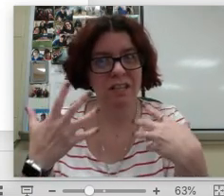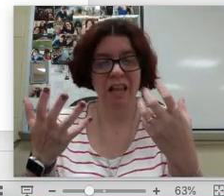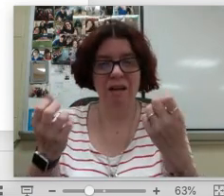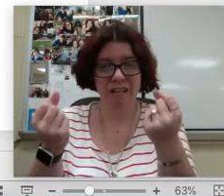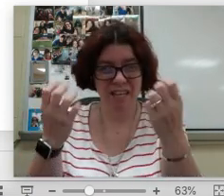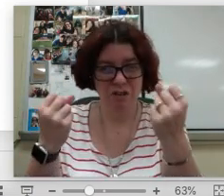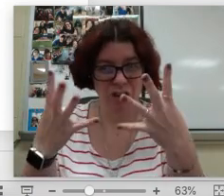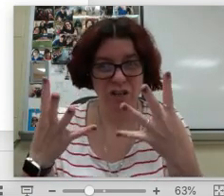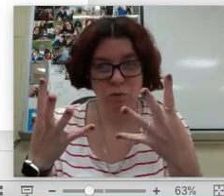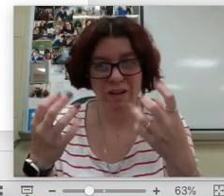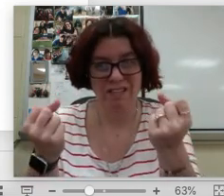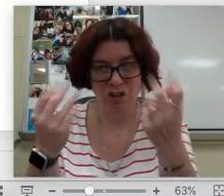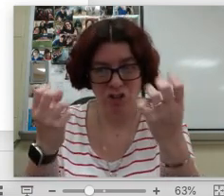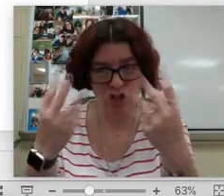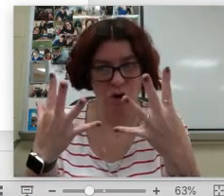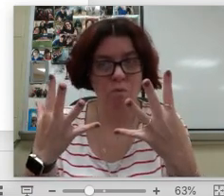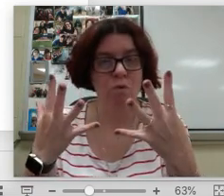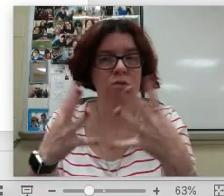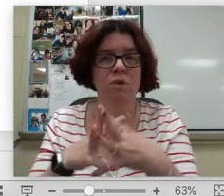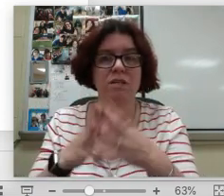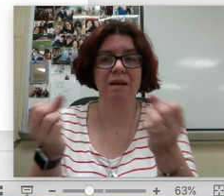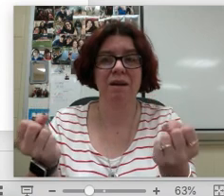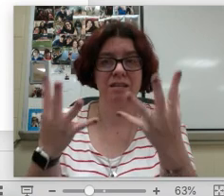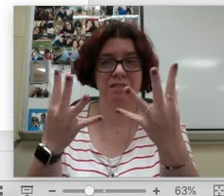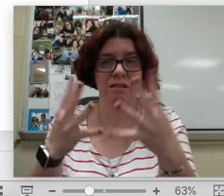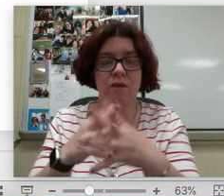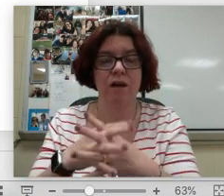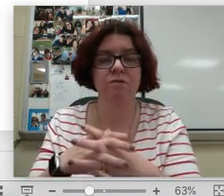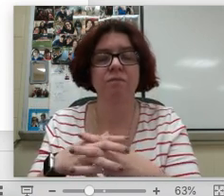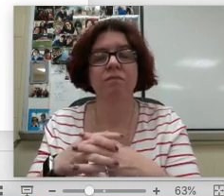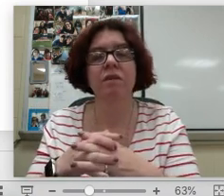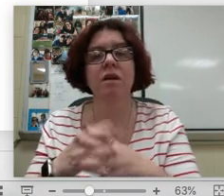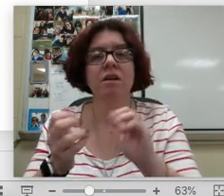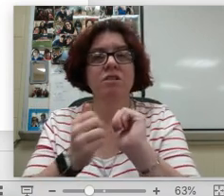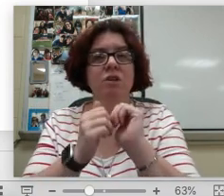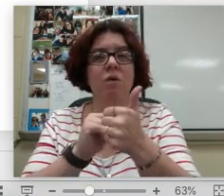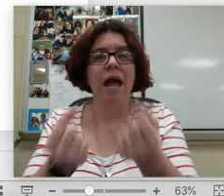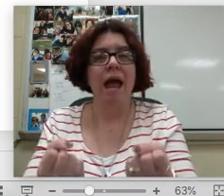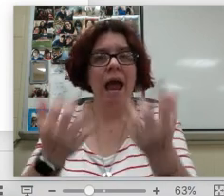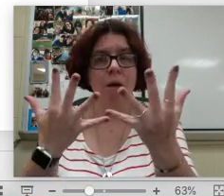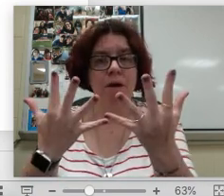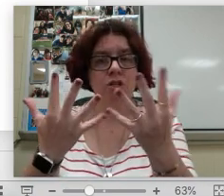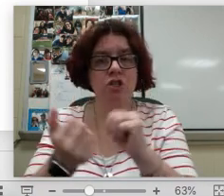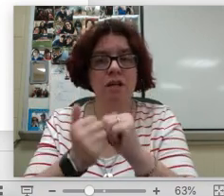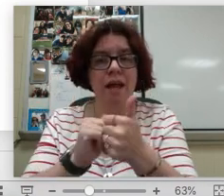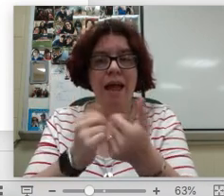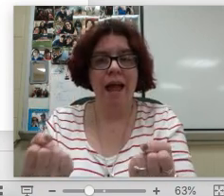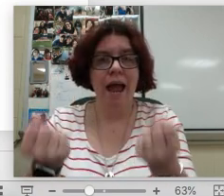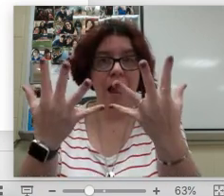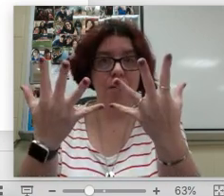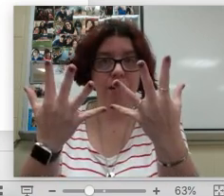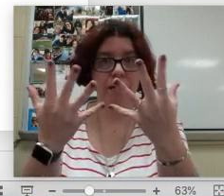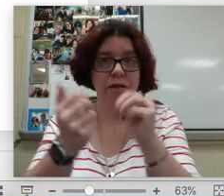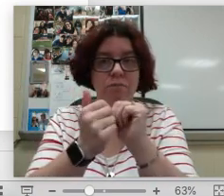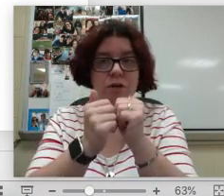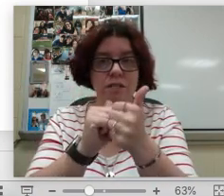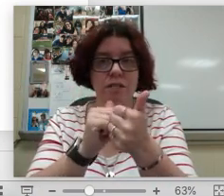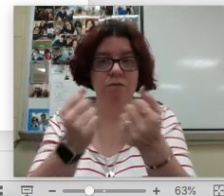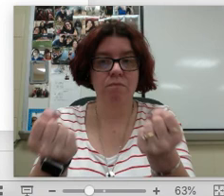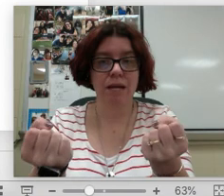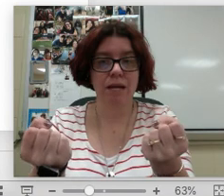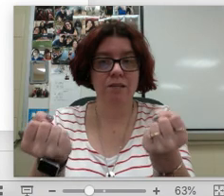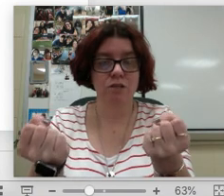If it's a lot of money, like you're going to express it, you're going to show more than one time, S's to 5s. So how much? How many? I'm